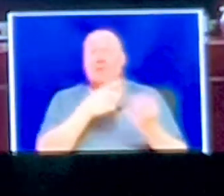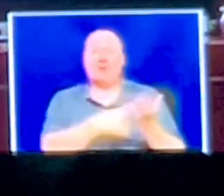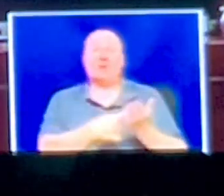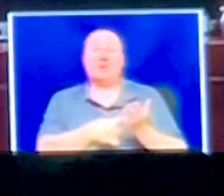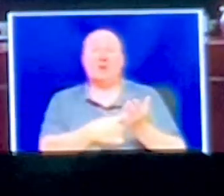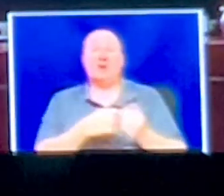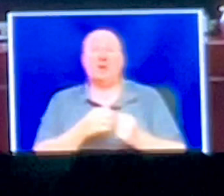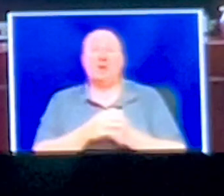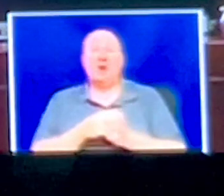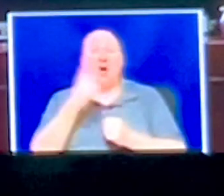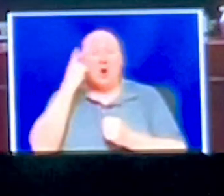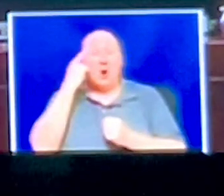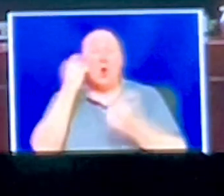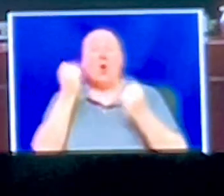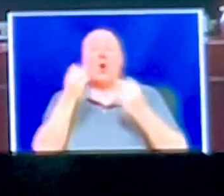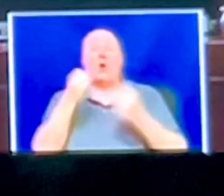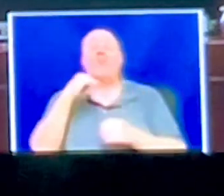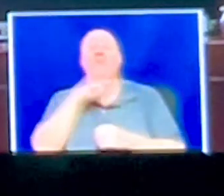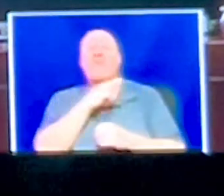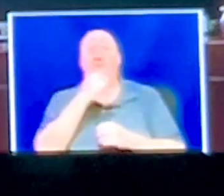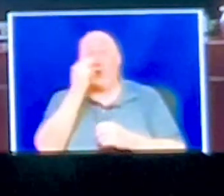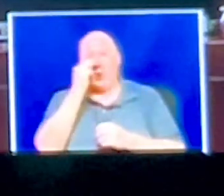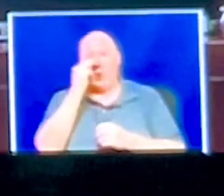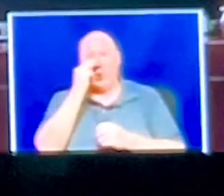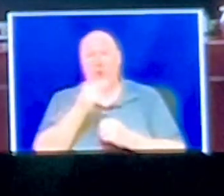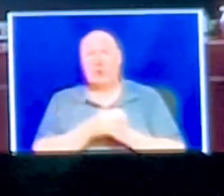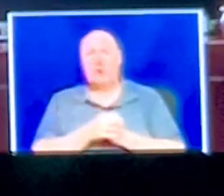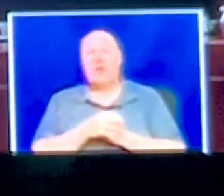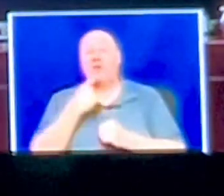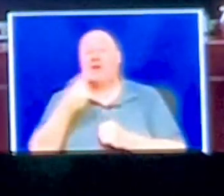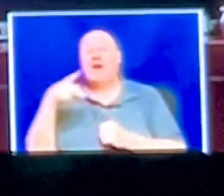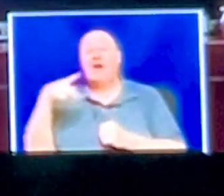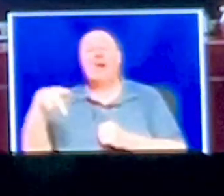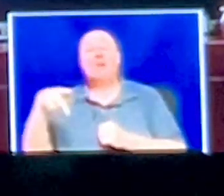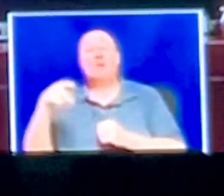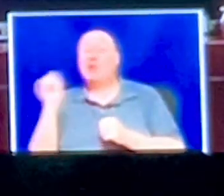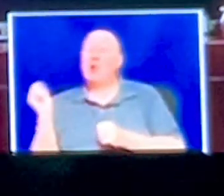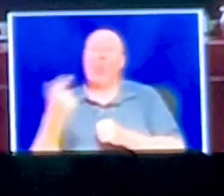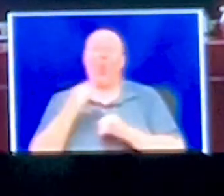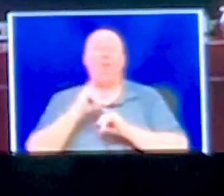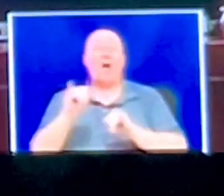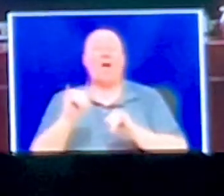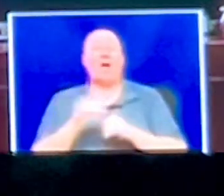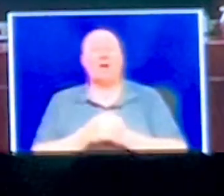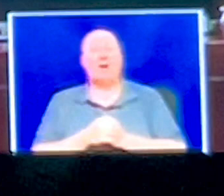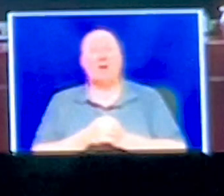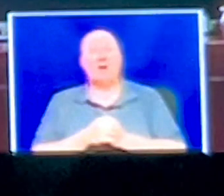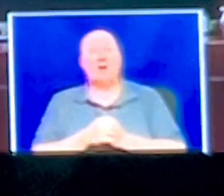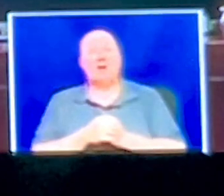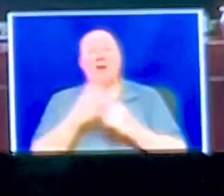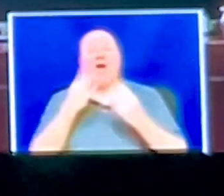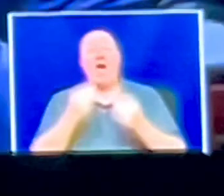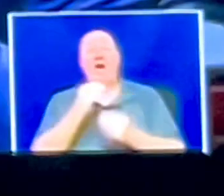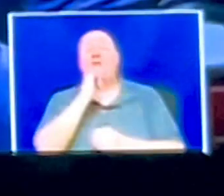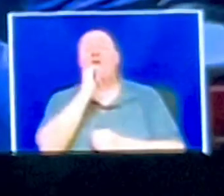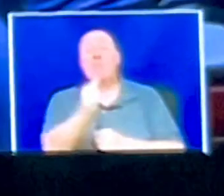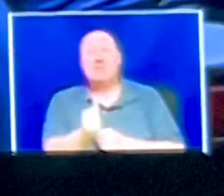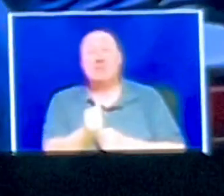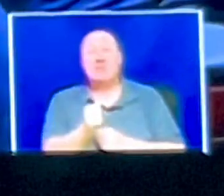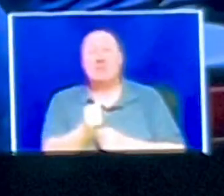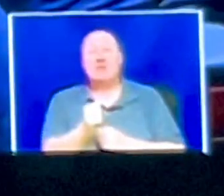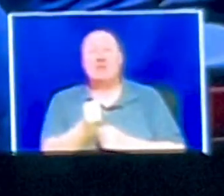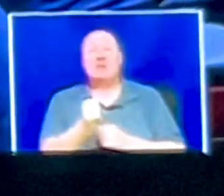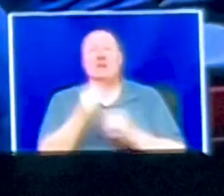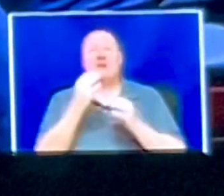fake news that attempts to cast Palestinians in a bad light. And it has been admitted, even from the